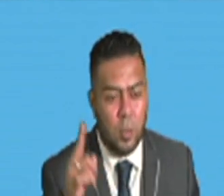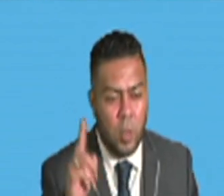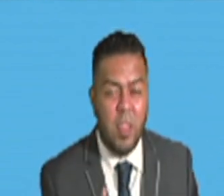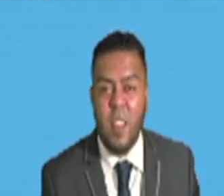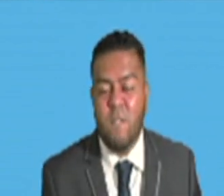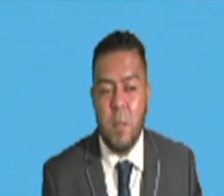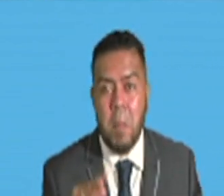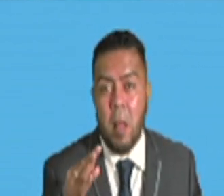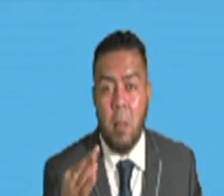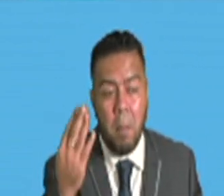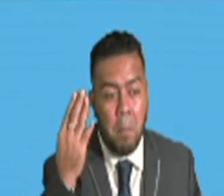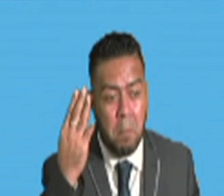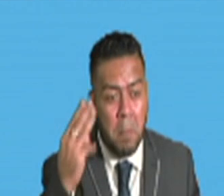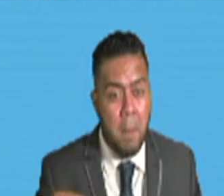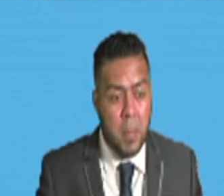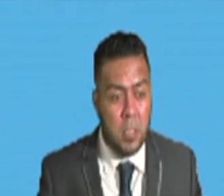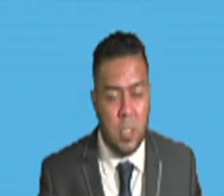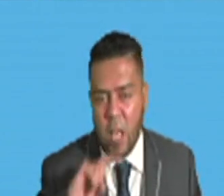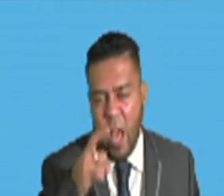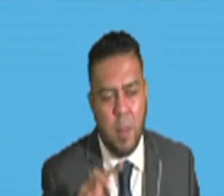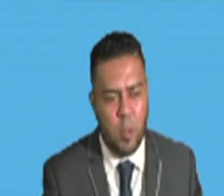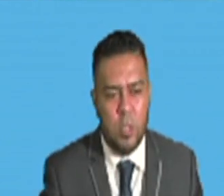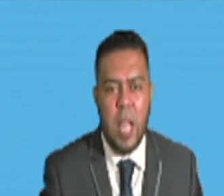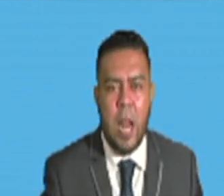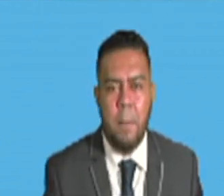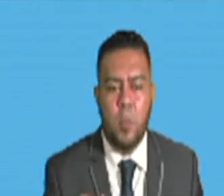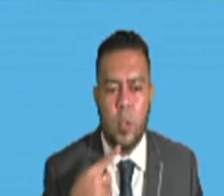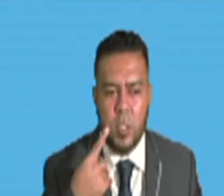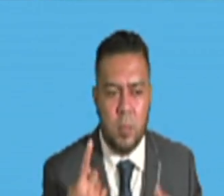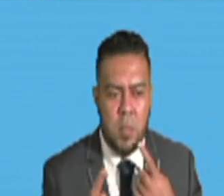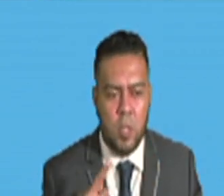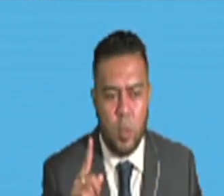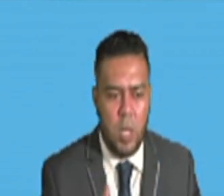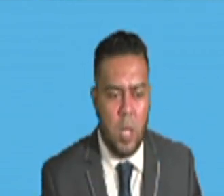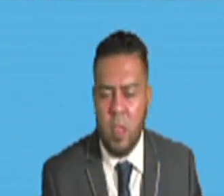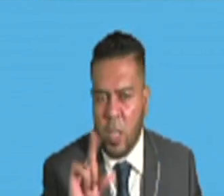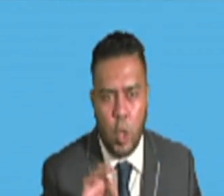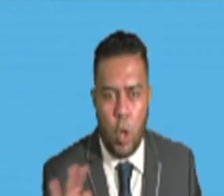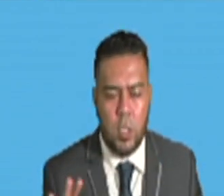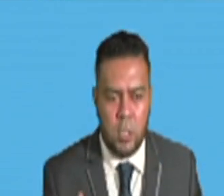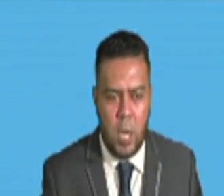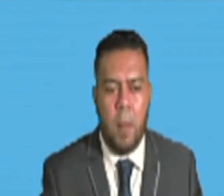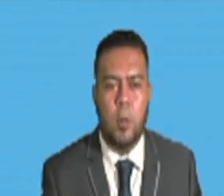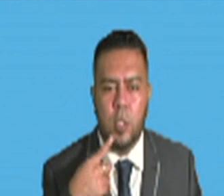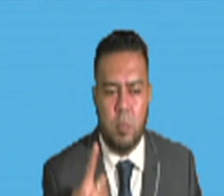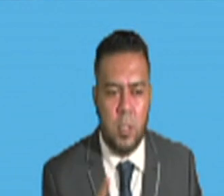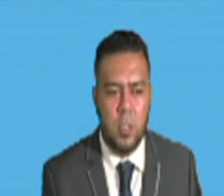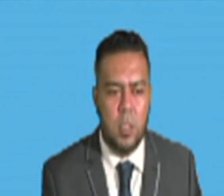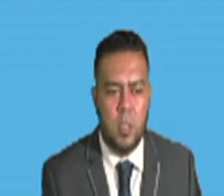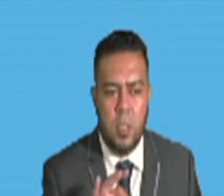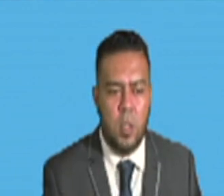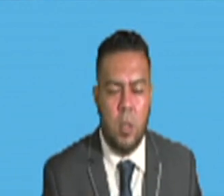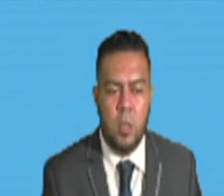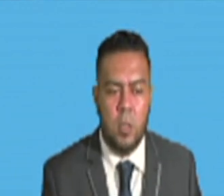female members of his party aren't able to stand up and speak today. They did not stand up and speak. No point saying no